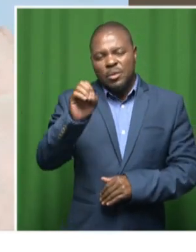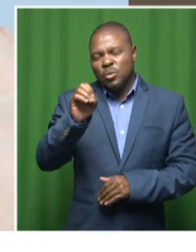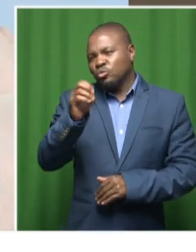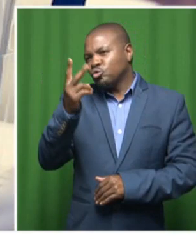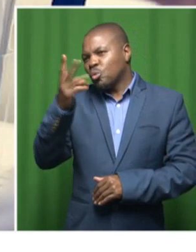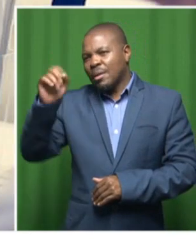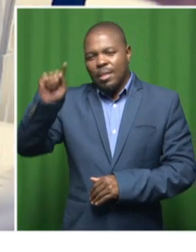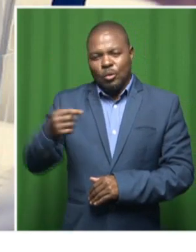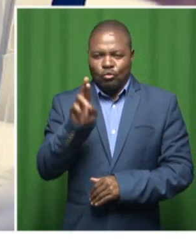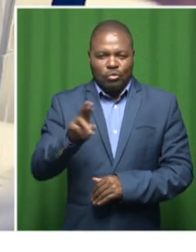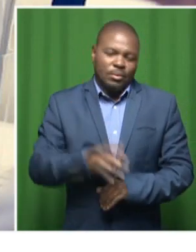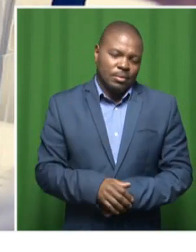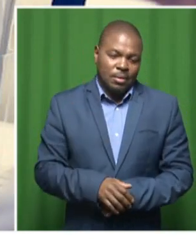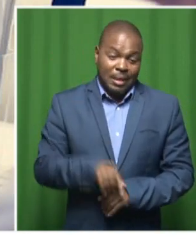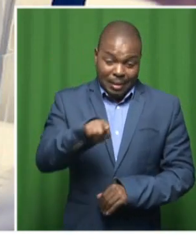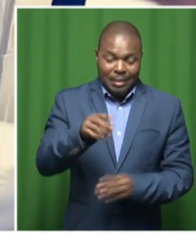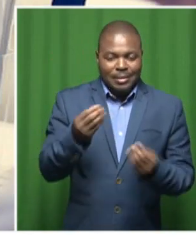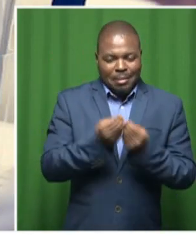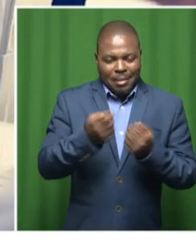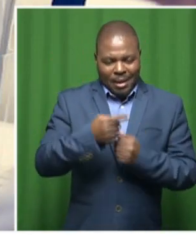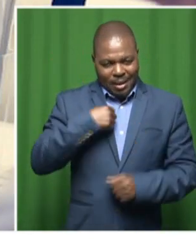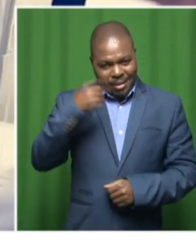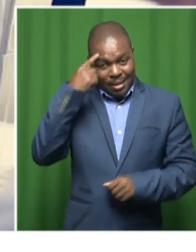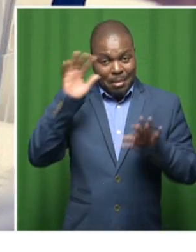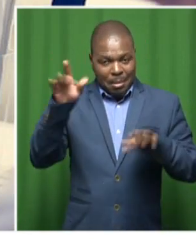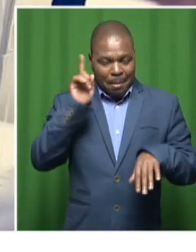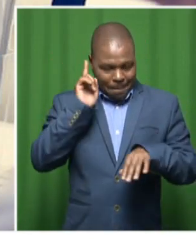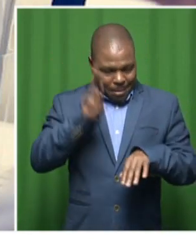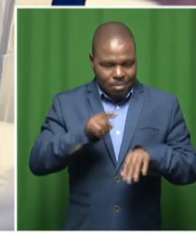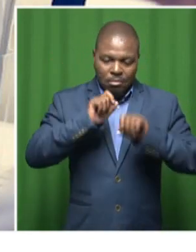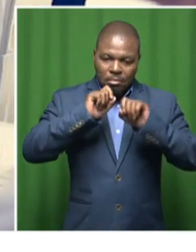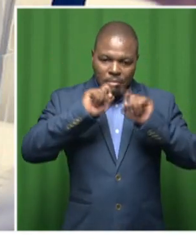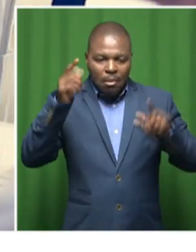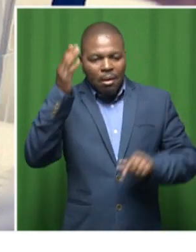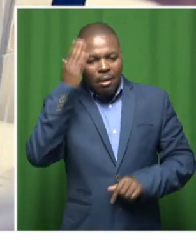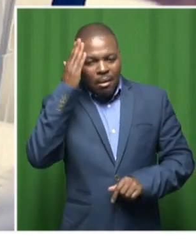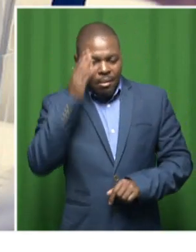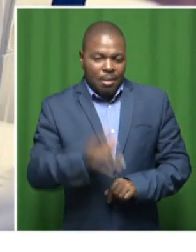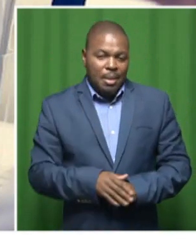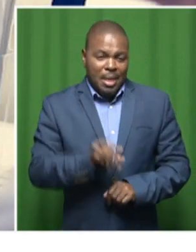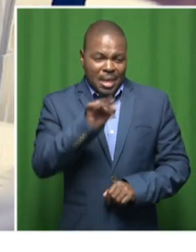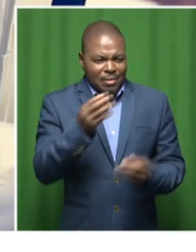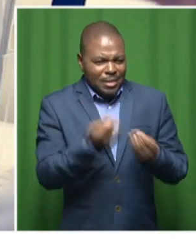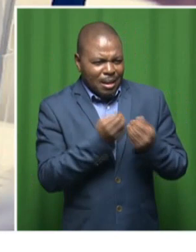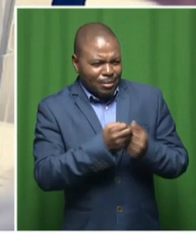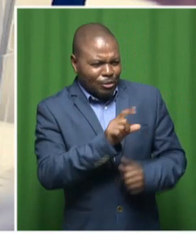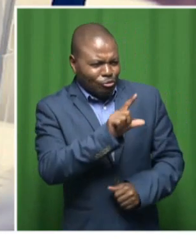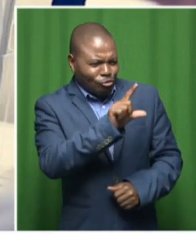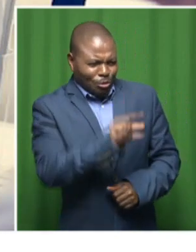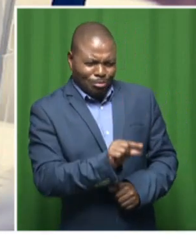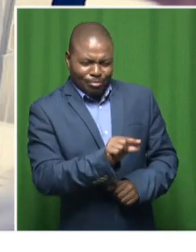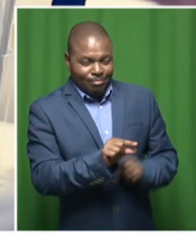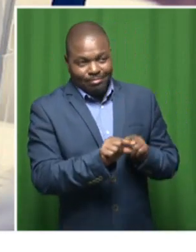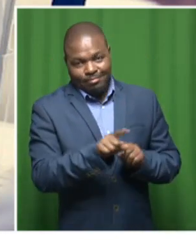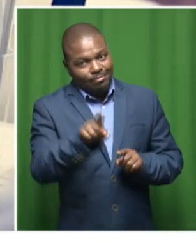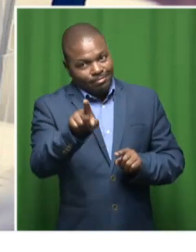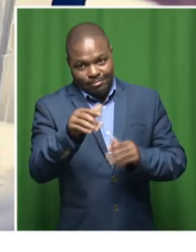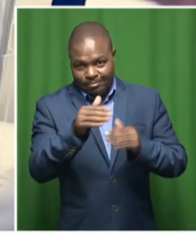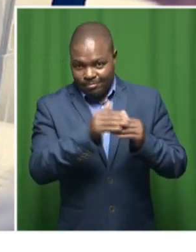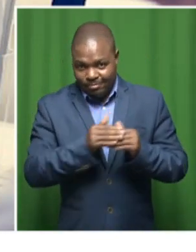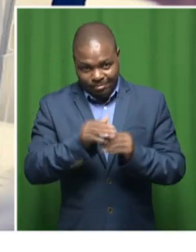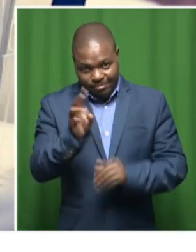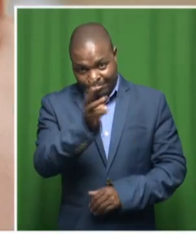Rand. And this is something that I think people should be so very aware of. If something is much cheaper than that, please be very